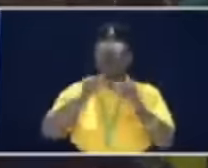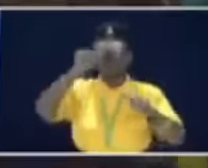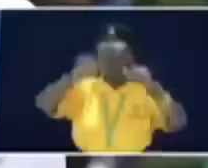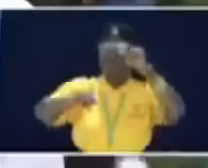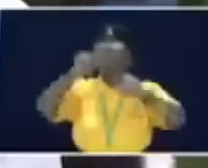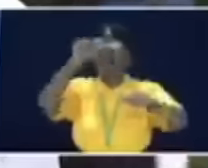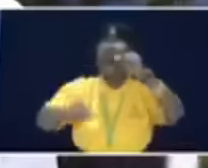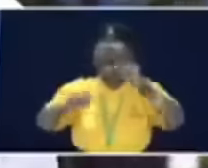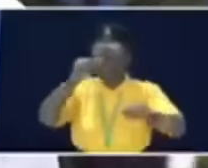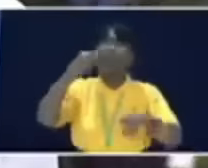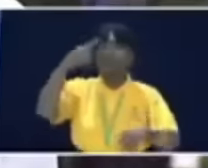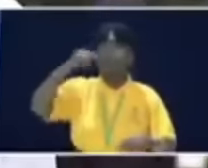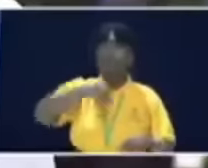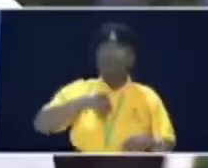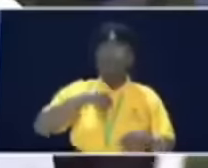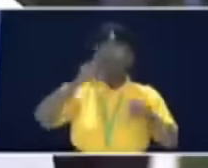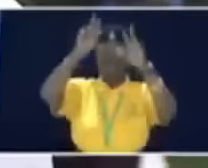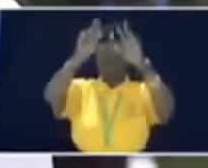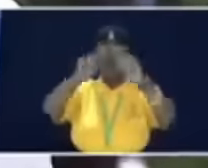Thank you, Father.